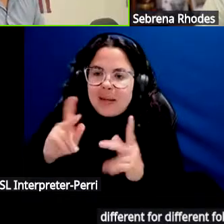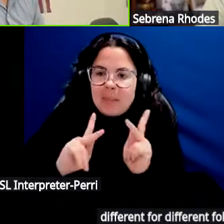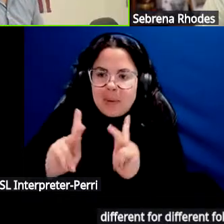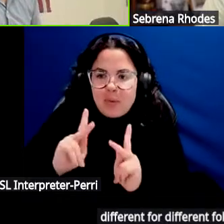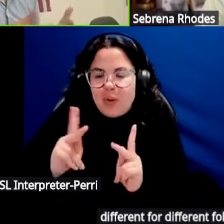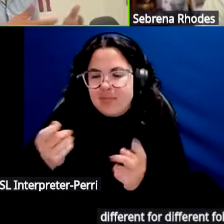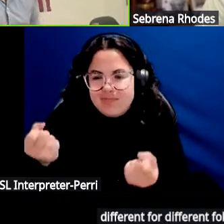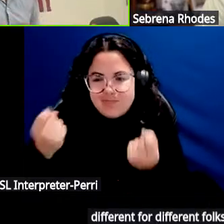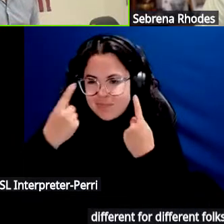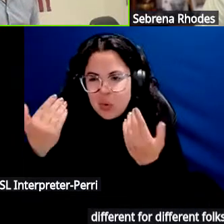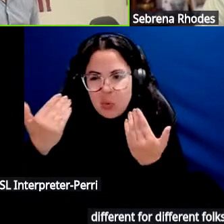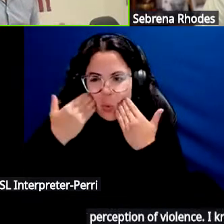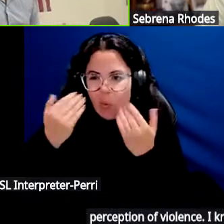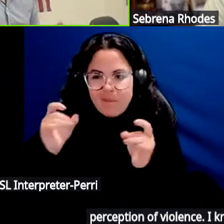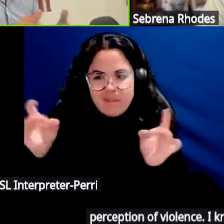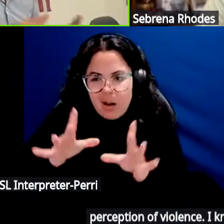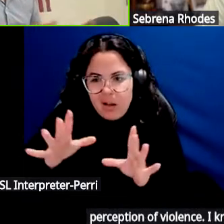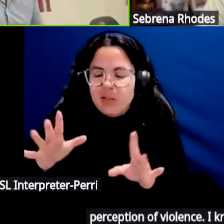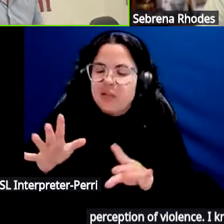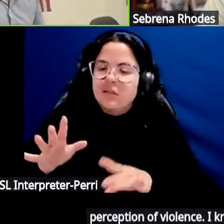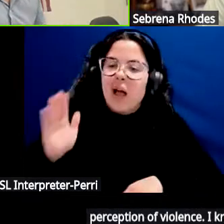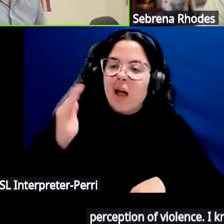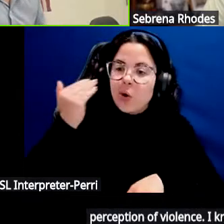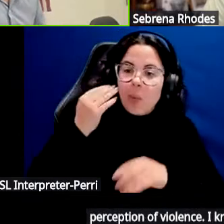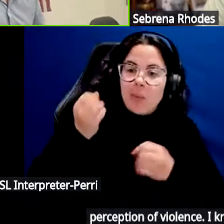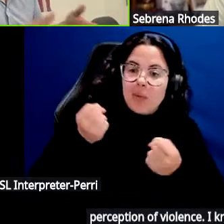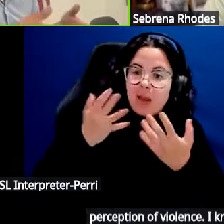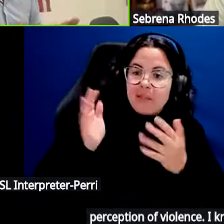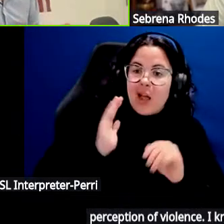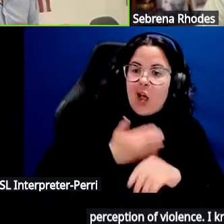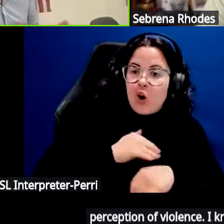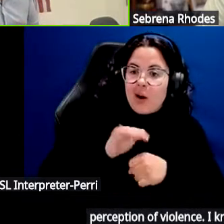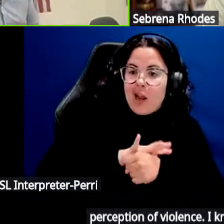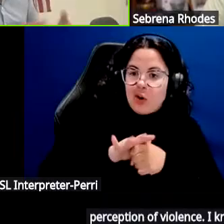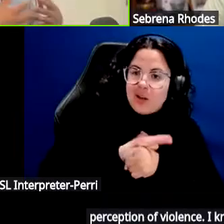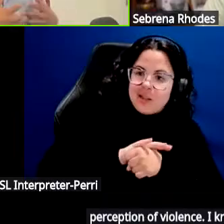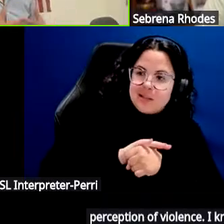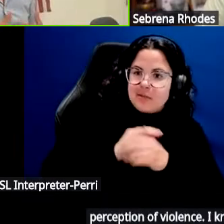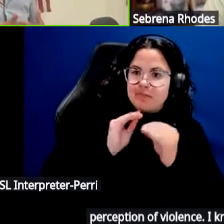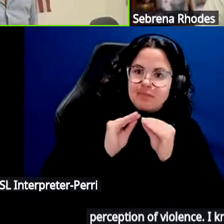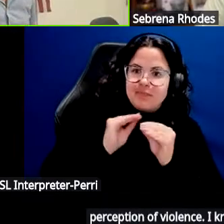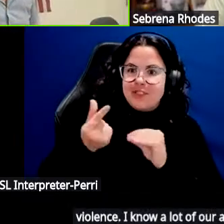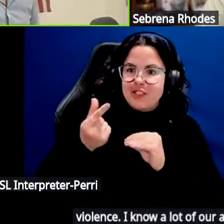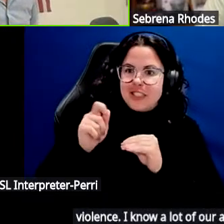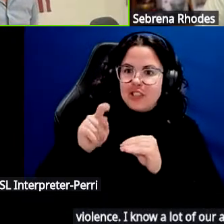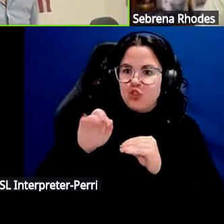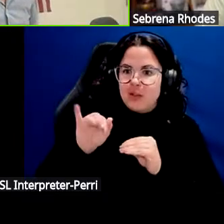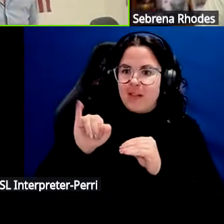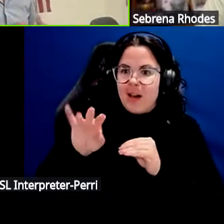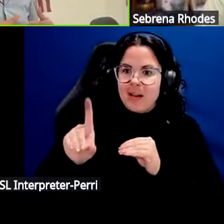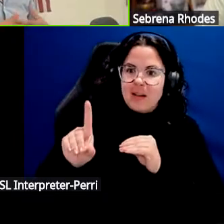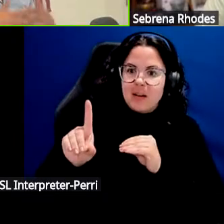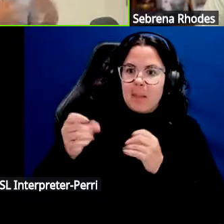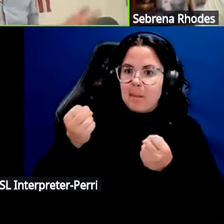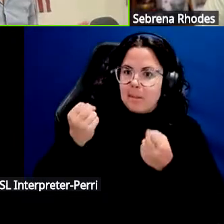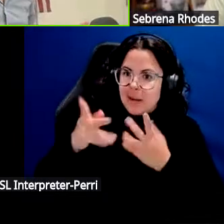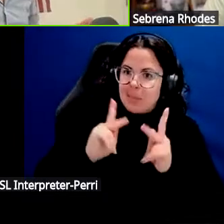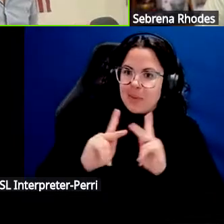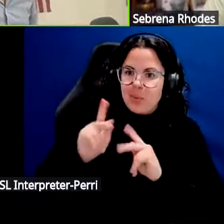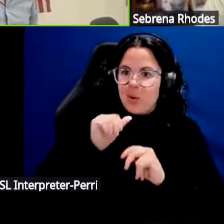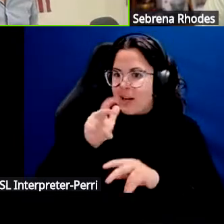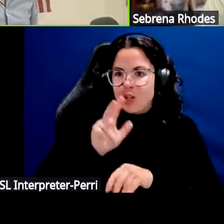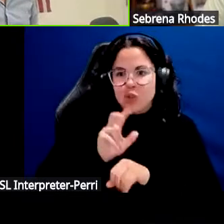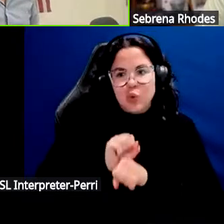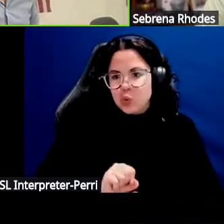violence. I know a lot of our area is getting gentrified, and a lot of those new neighbors that are gentrifying our neighborhoods are not used